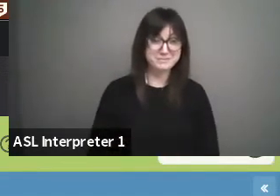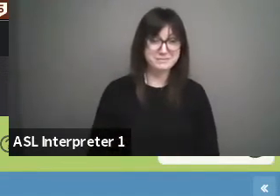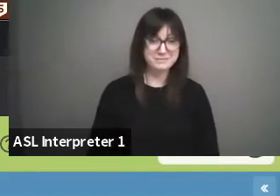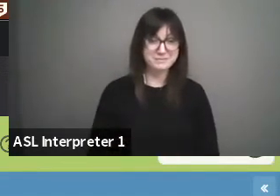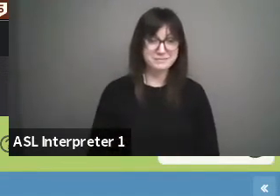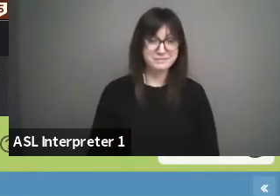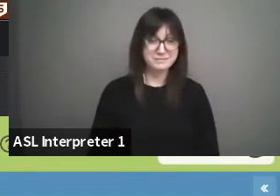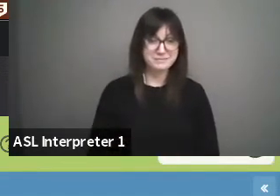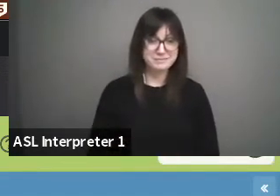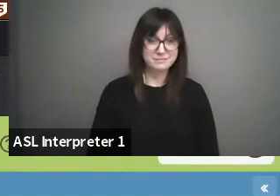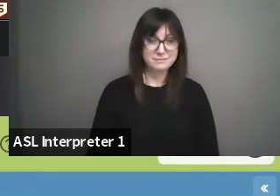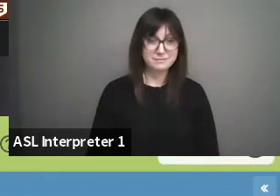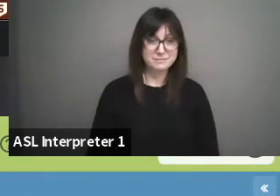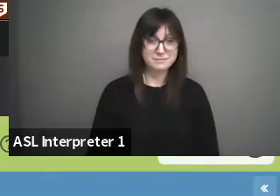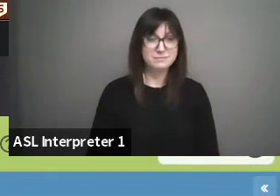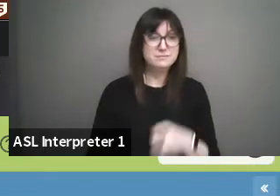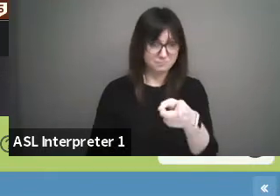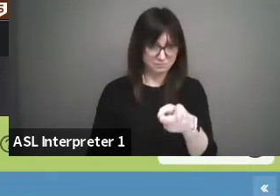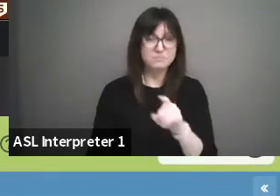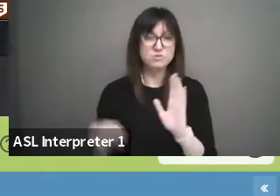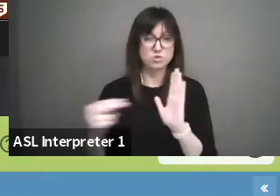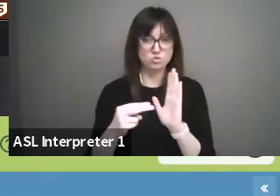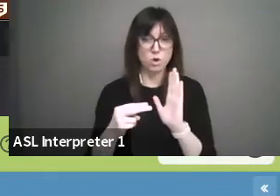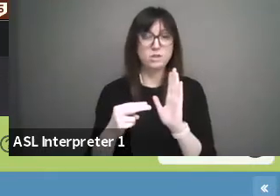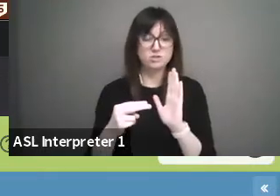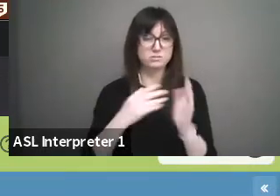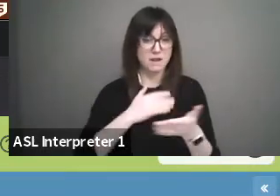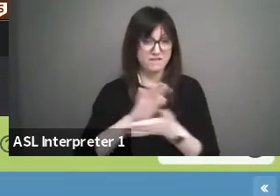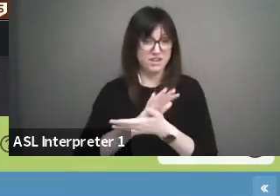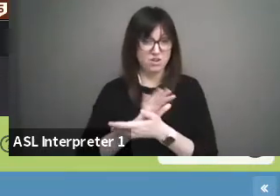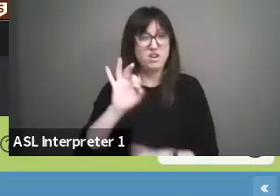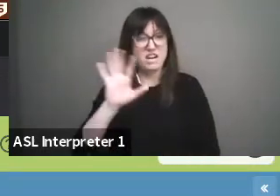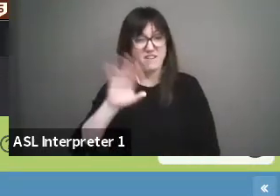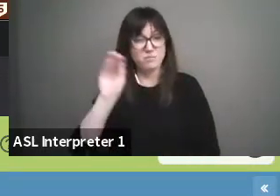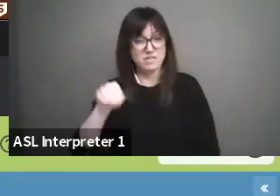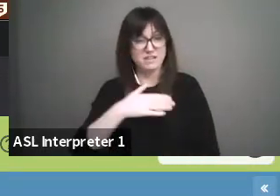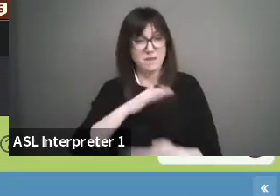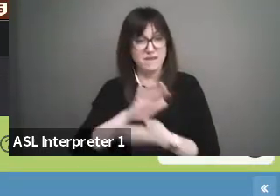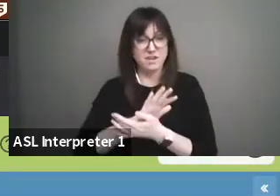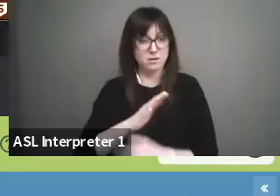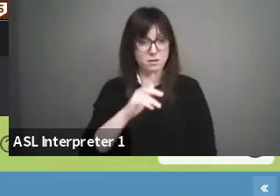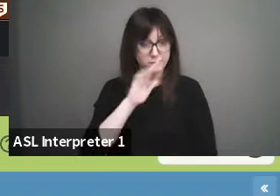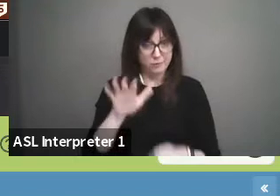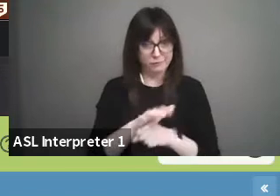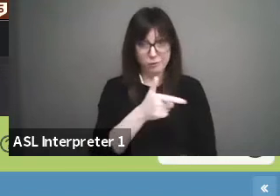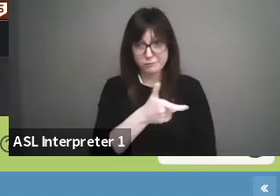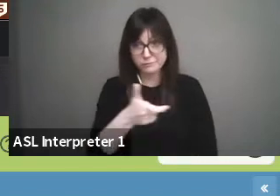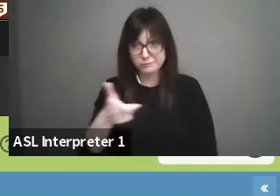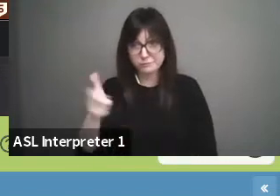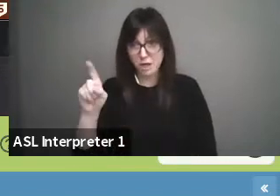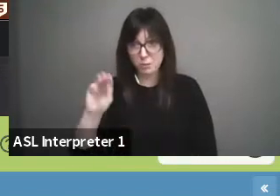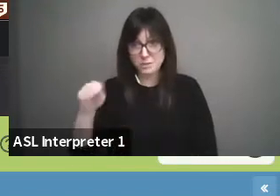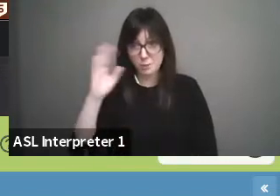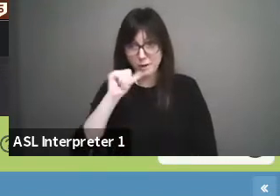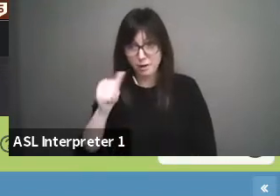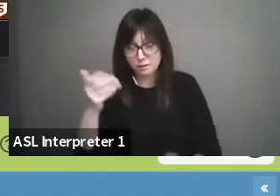one of my colleagues watched my video 95%. I don't know why he didn't watch 100%, but it tells me how